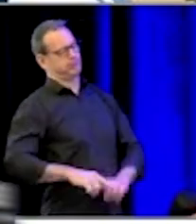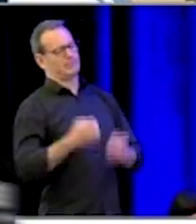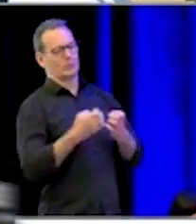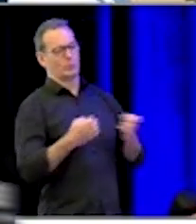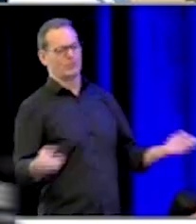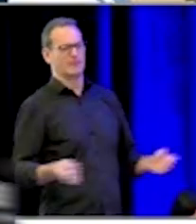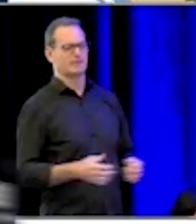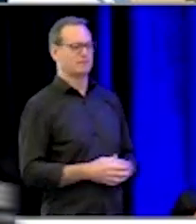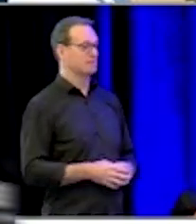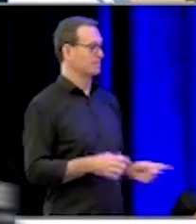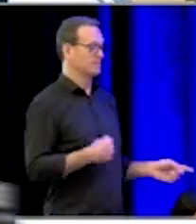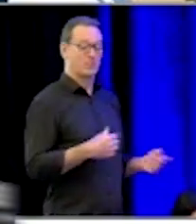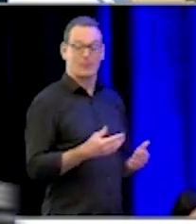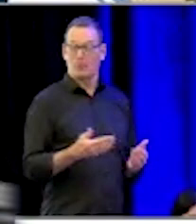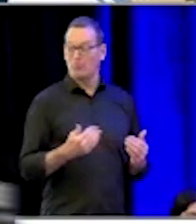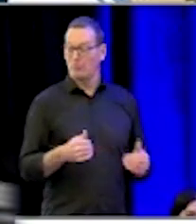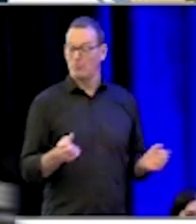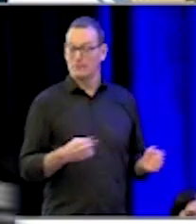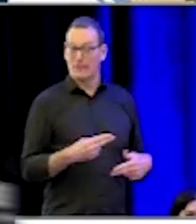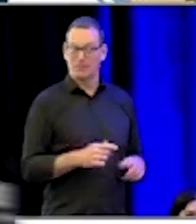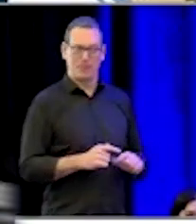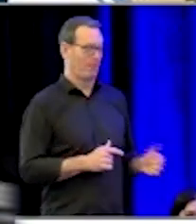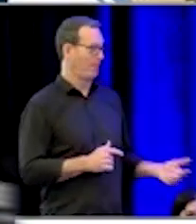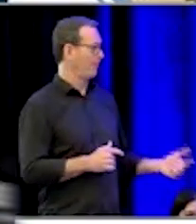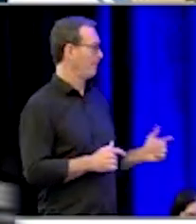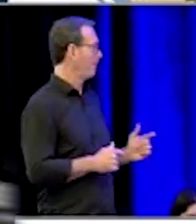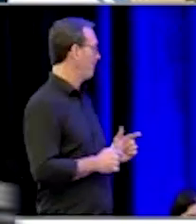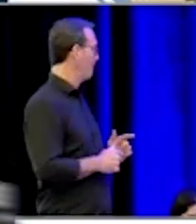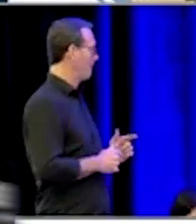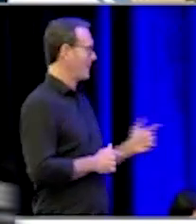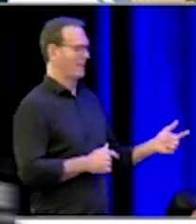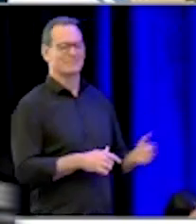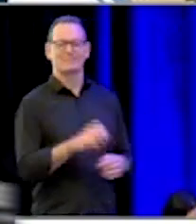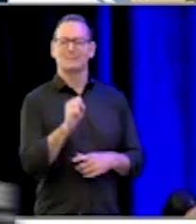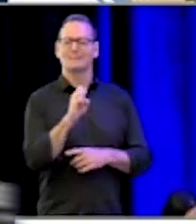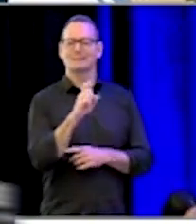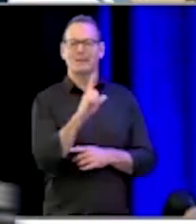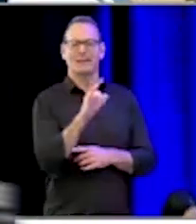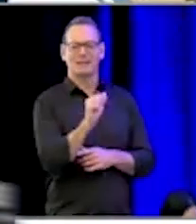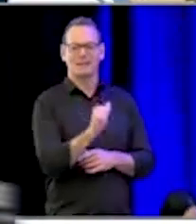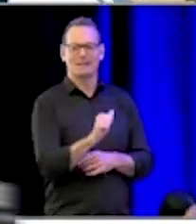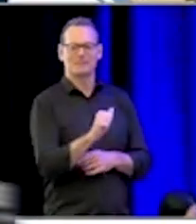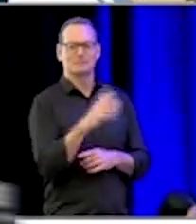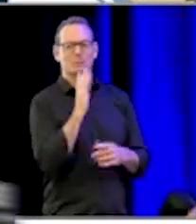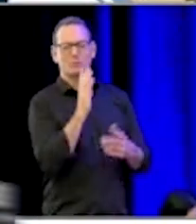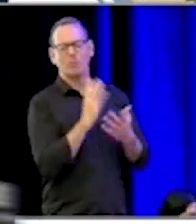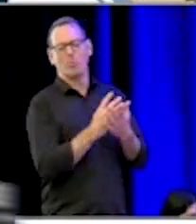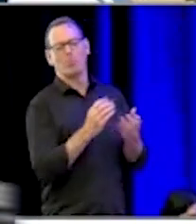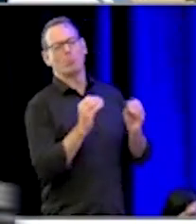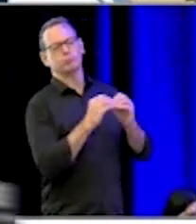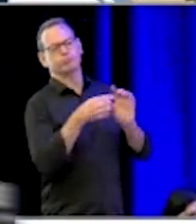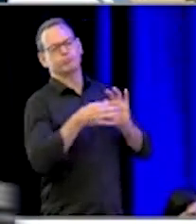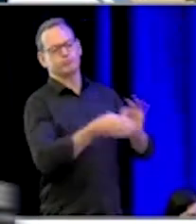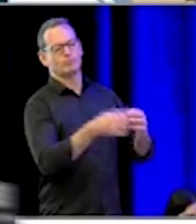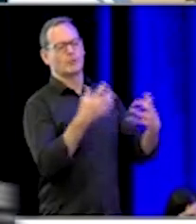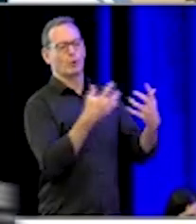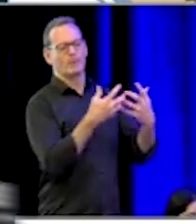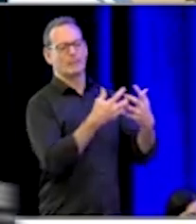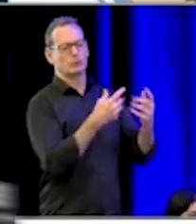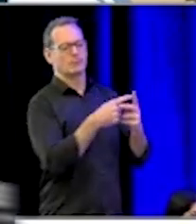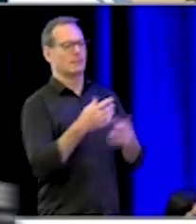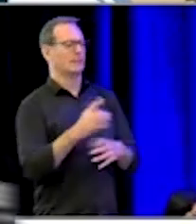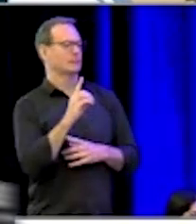I'm going to say next slide and give it back to Selena. She's going to talk a little bit more about accommodations and disability